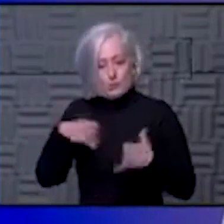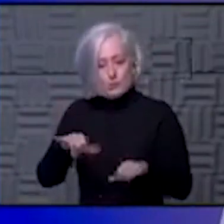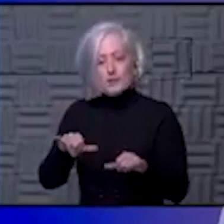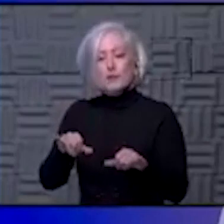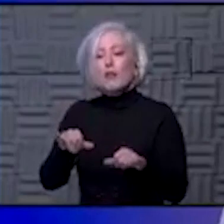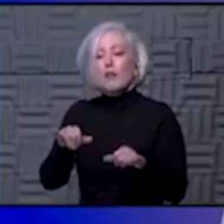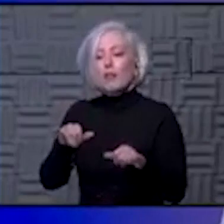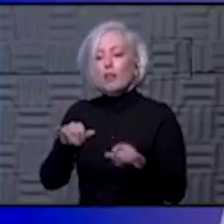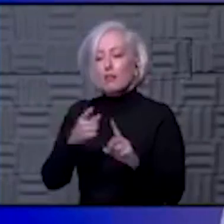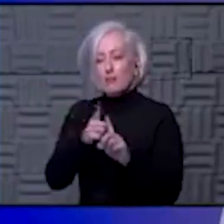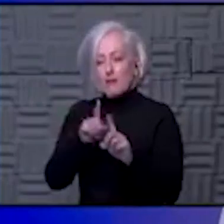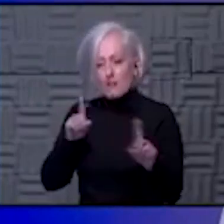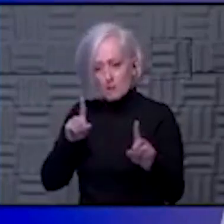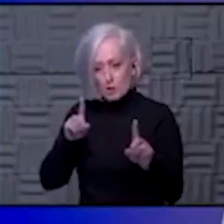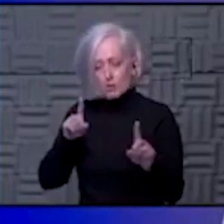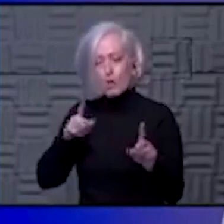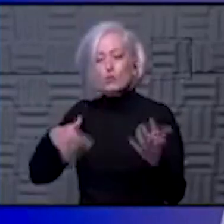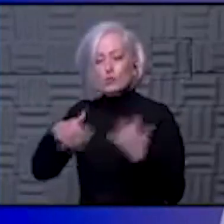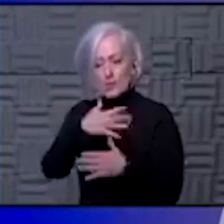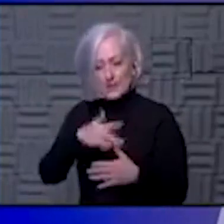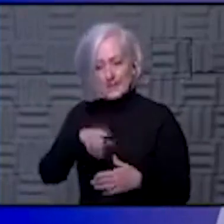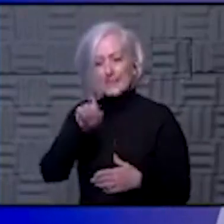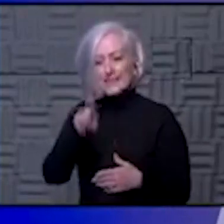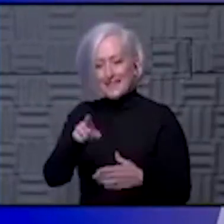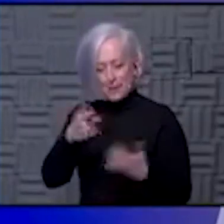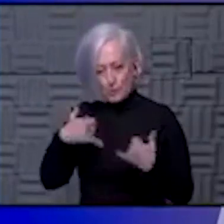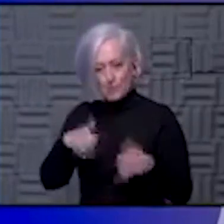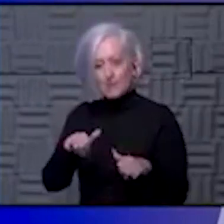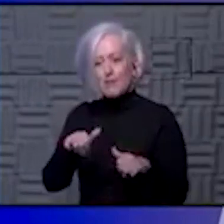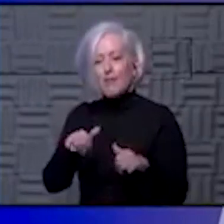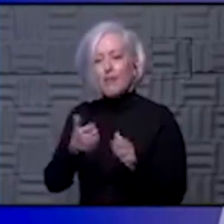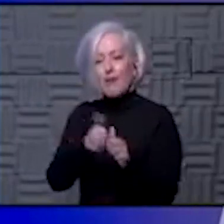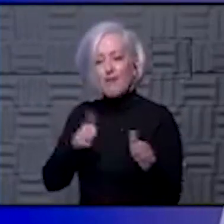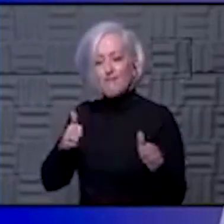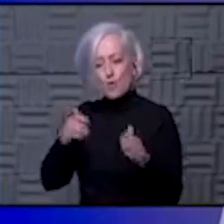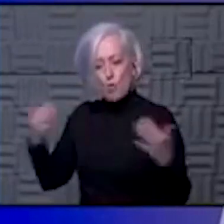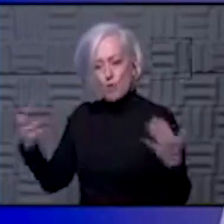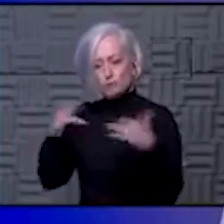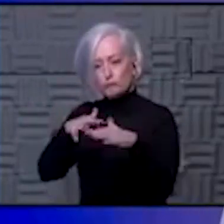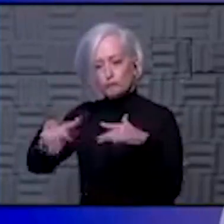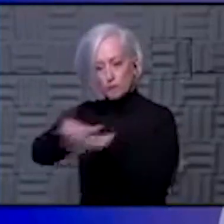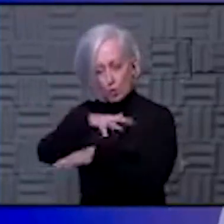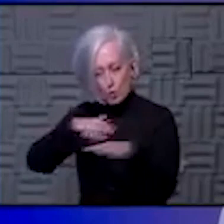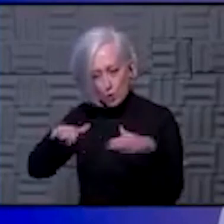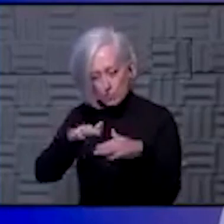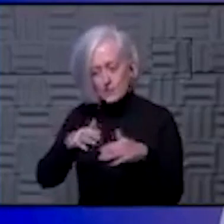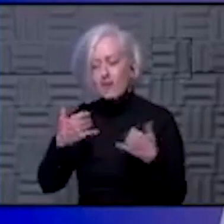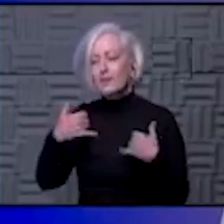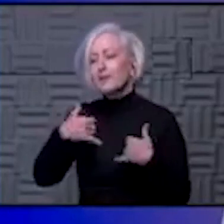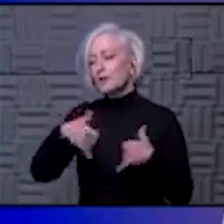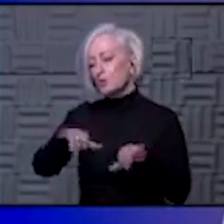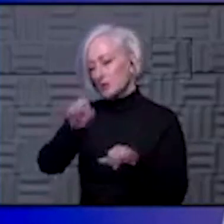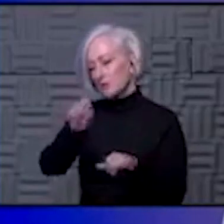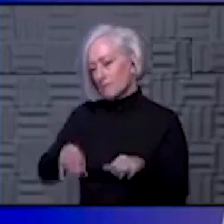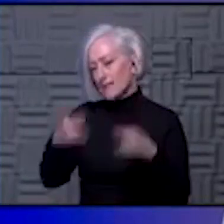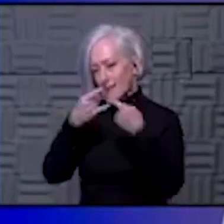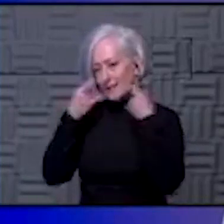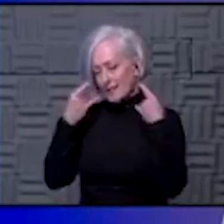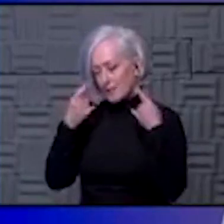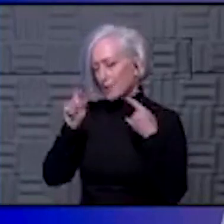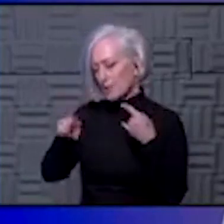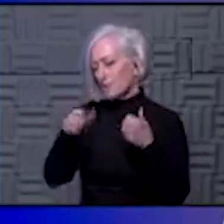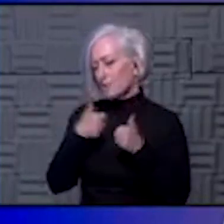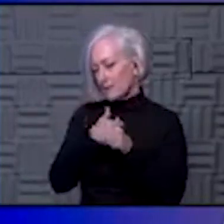groups, not social distance, not wear a mask, because of all those other things. So you continue to have to do those public health